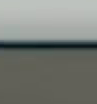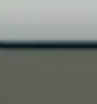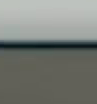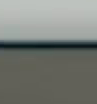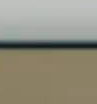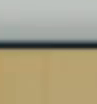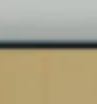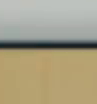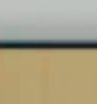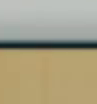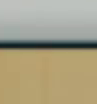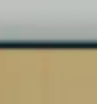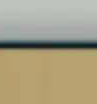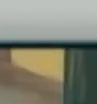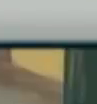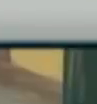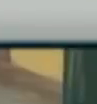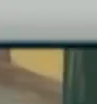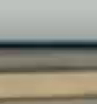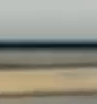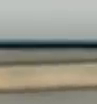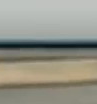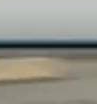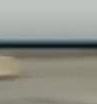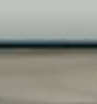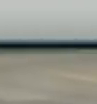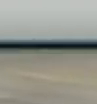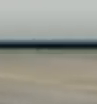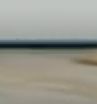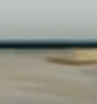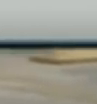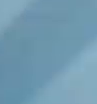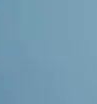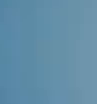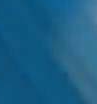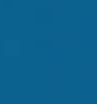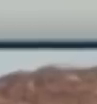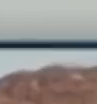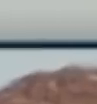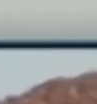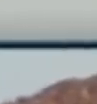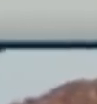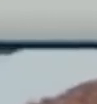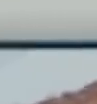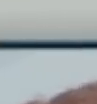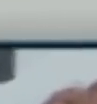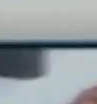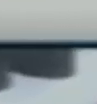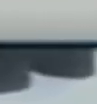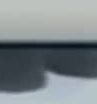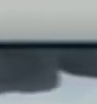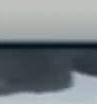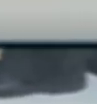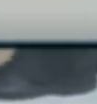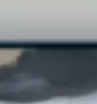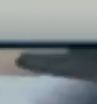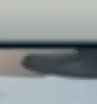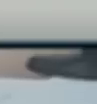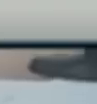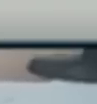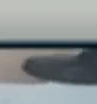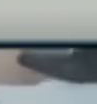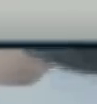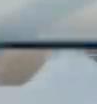Grand Bahamas' sluggish economy impacted holiday travel? We'll find out. 15 outstanding citizens of the